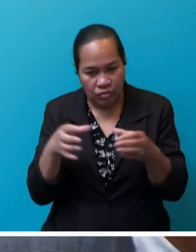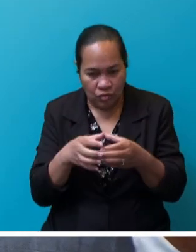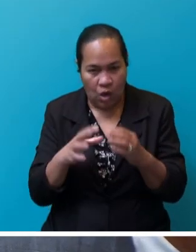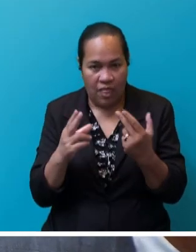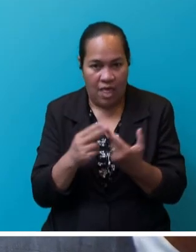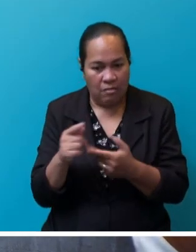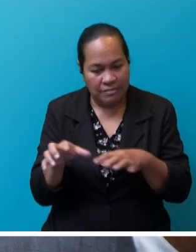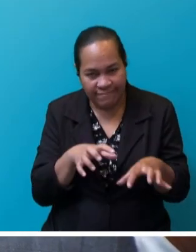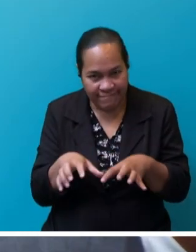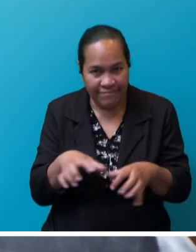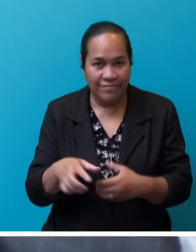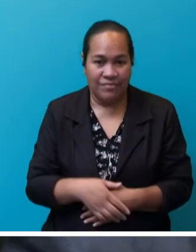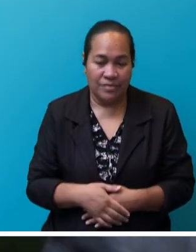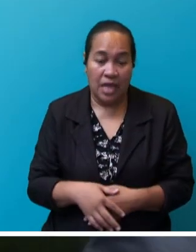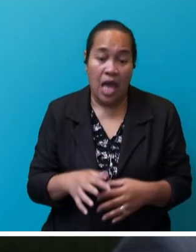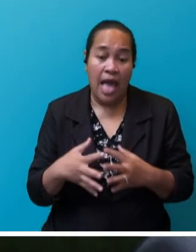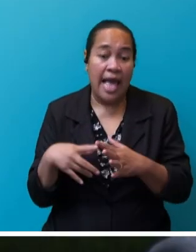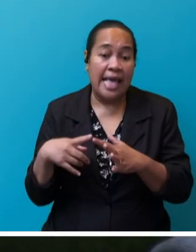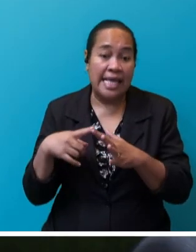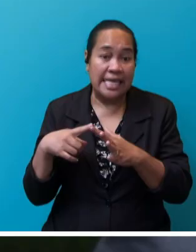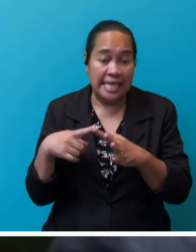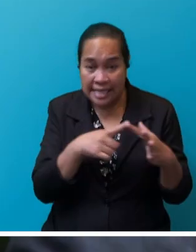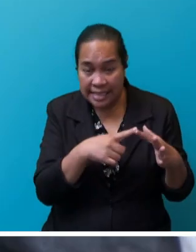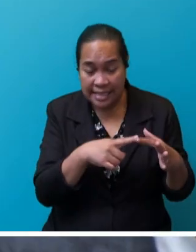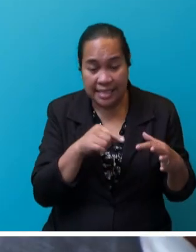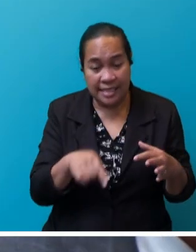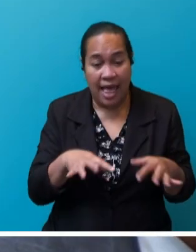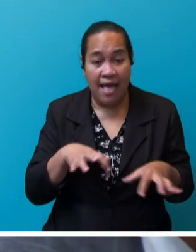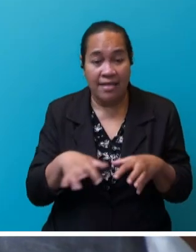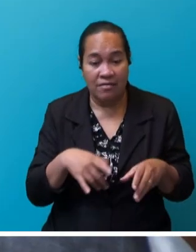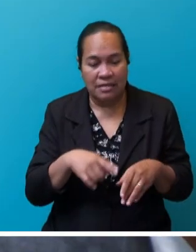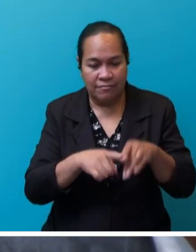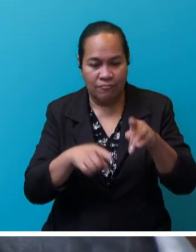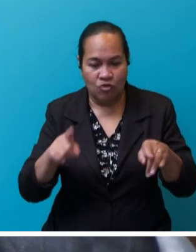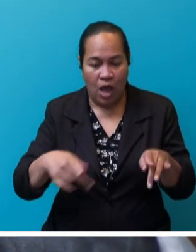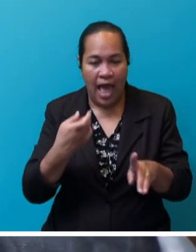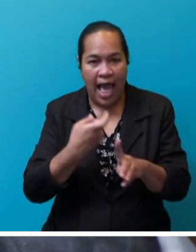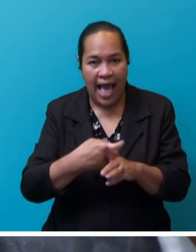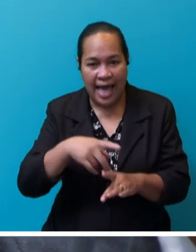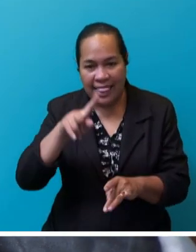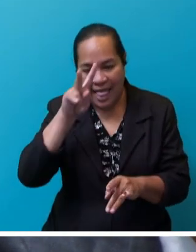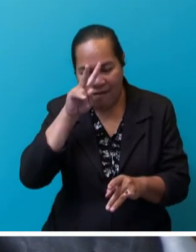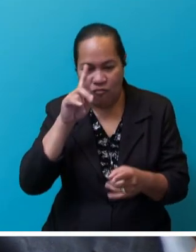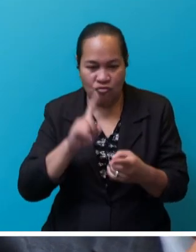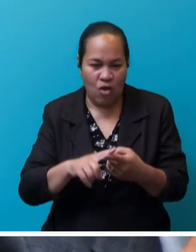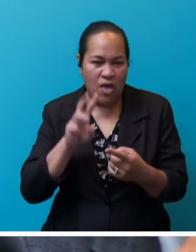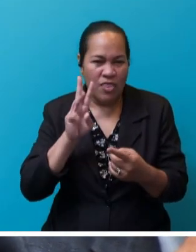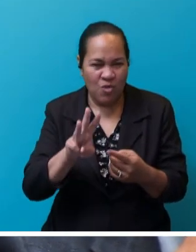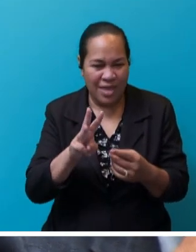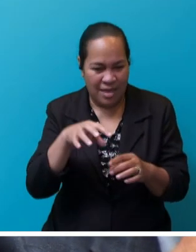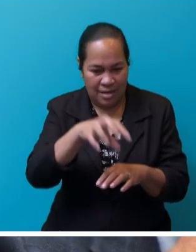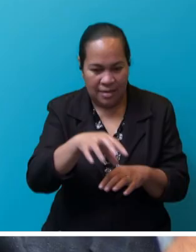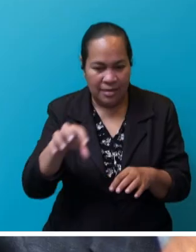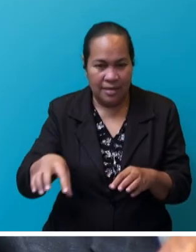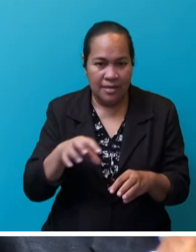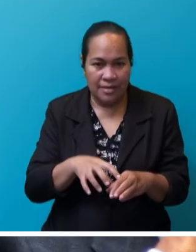activities. In the Eastern Division, activities were organized across Kandavu's 3 districts, Tavuki, Nabukalevu,